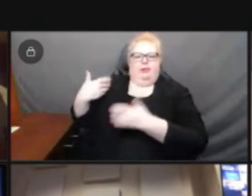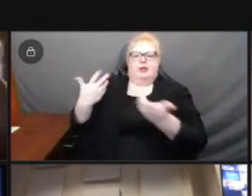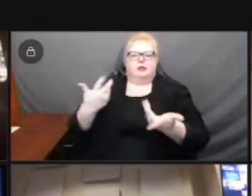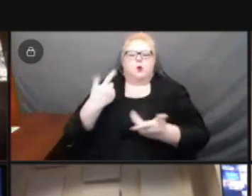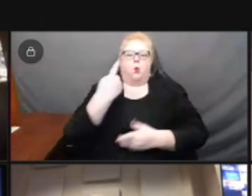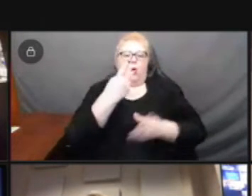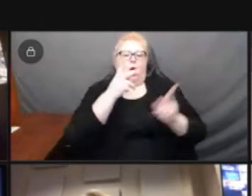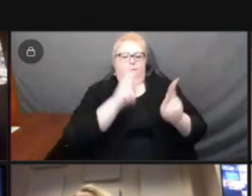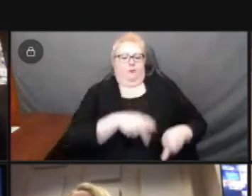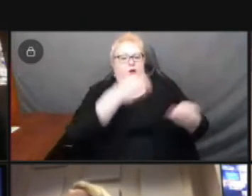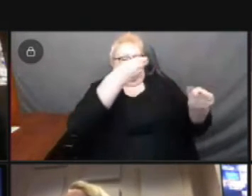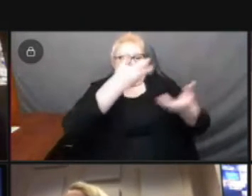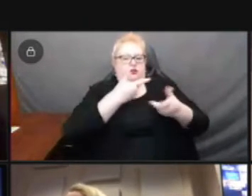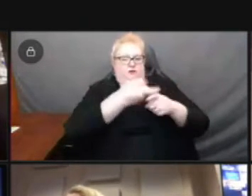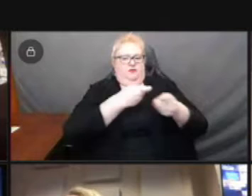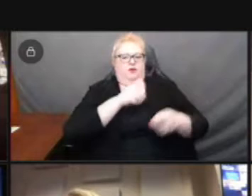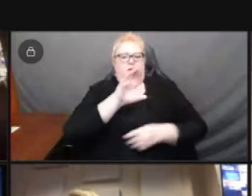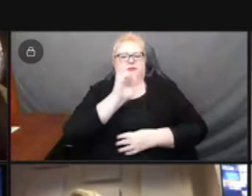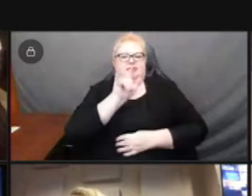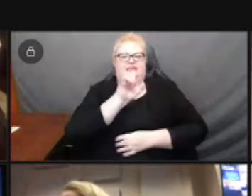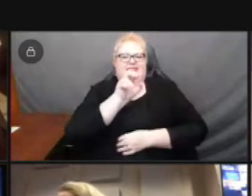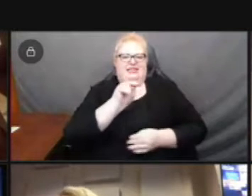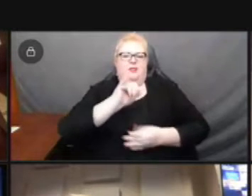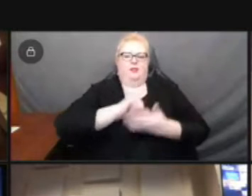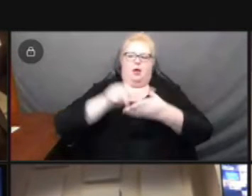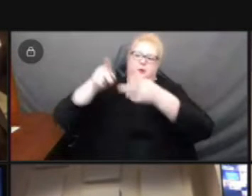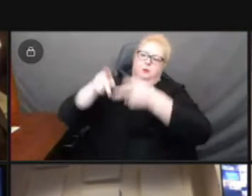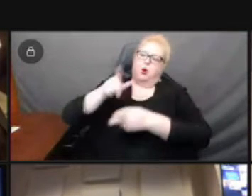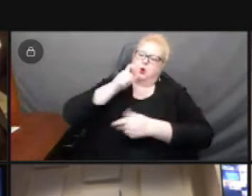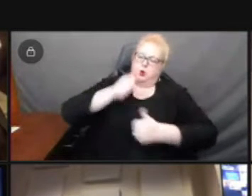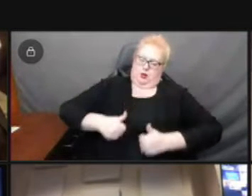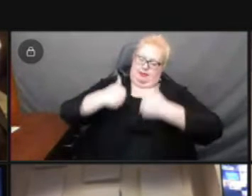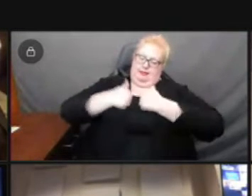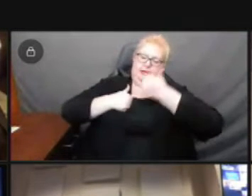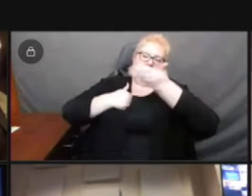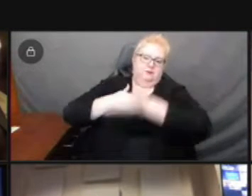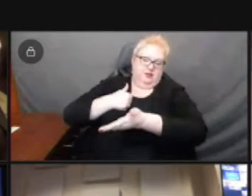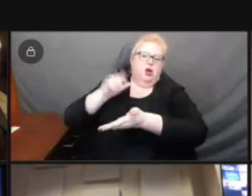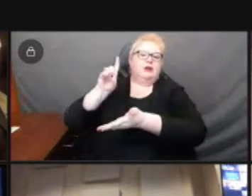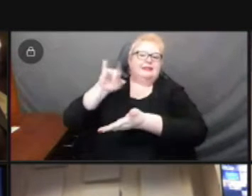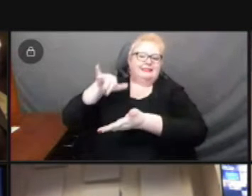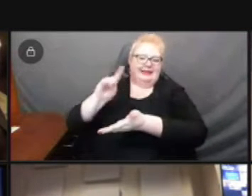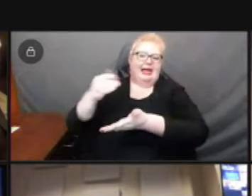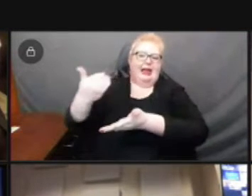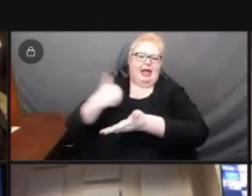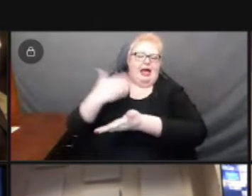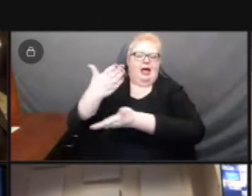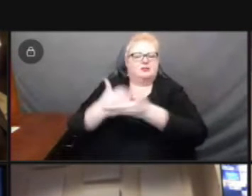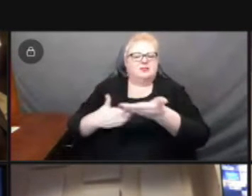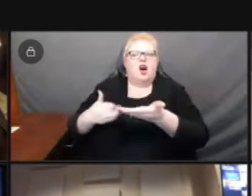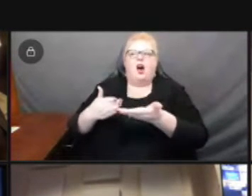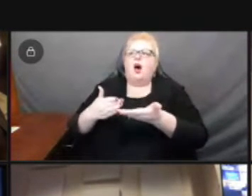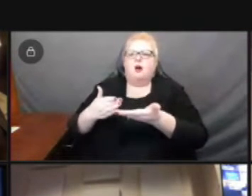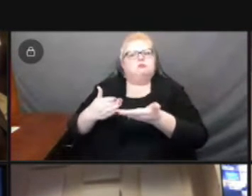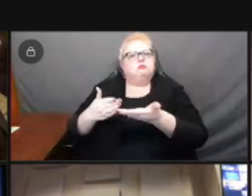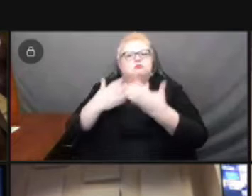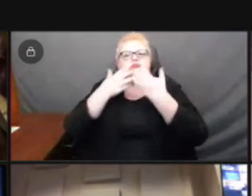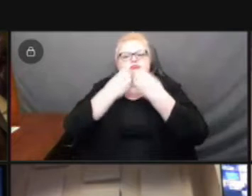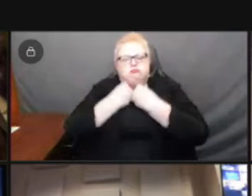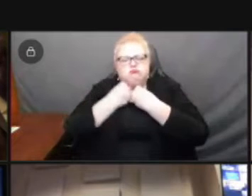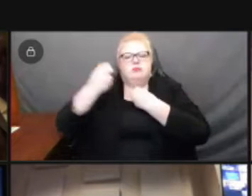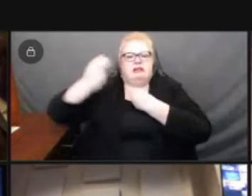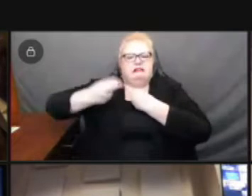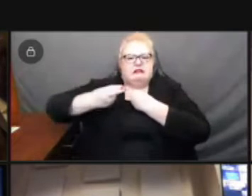that the person that stayed there had some historical significance as far as information, as far as,